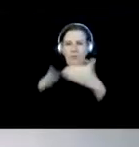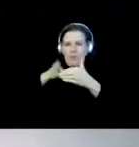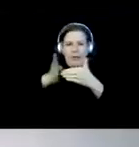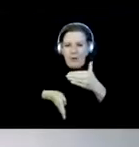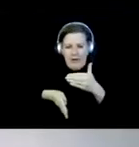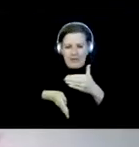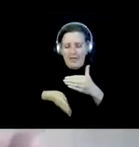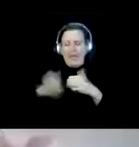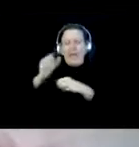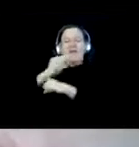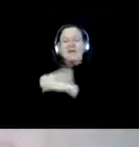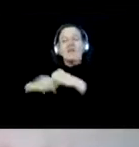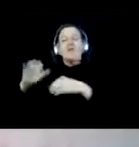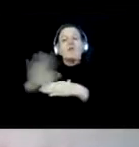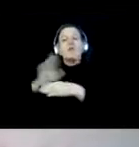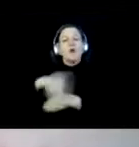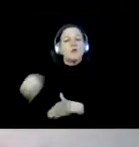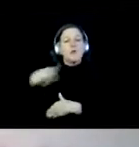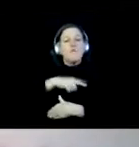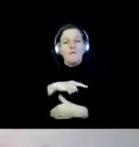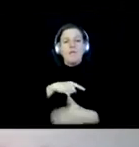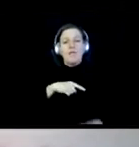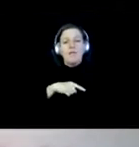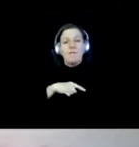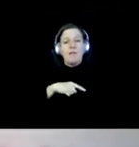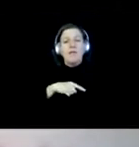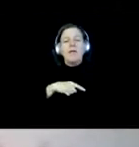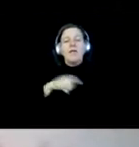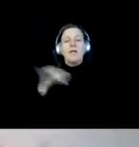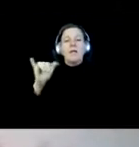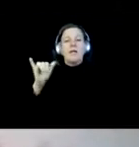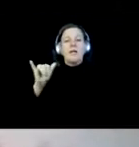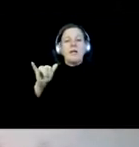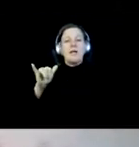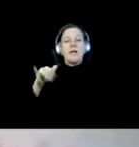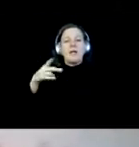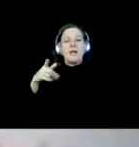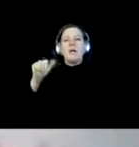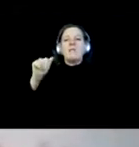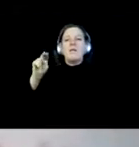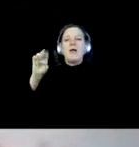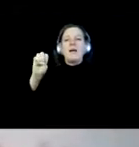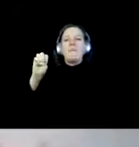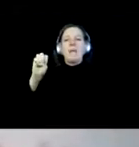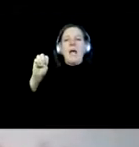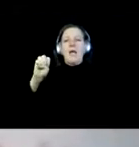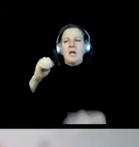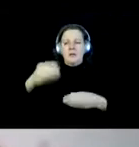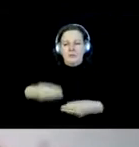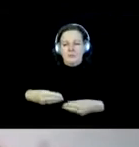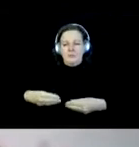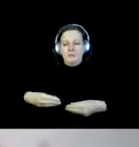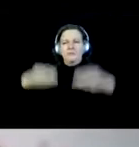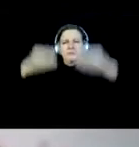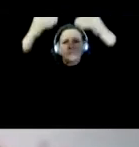structure of the film is that you're kind of scrolling down a plane that was built in the studio, that's an actual like